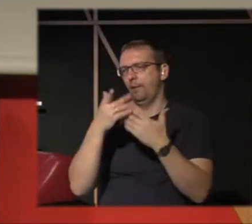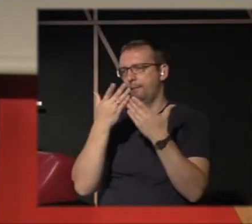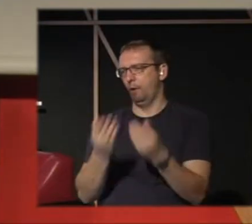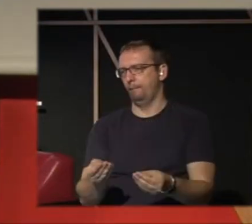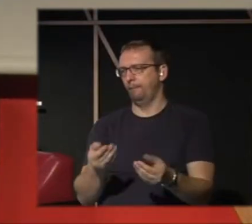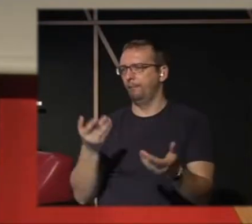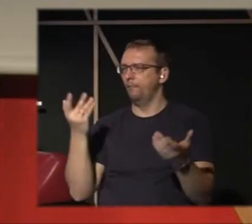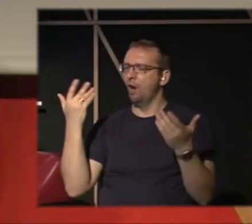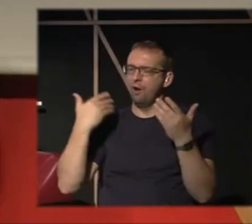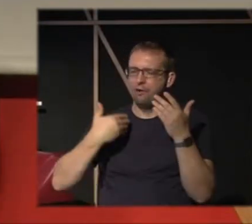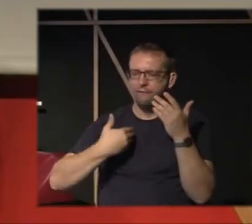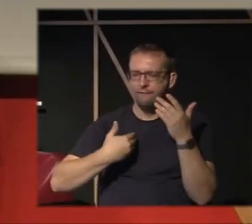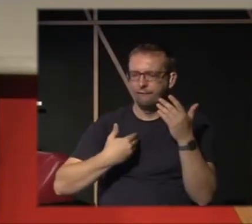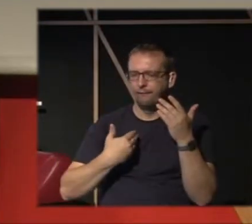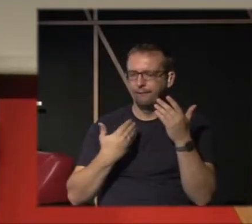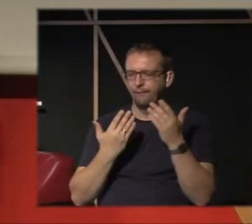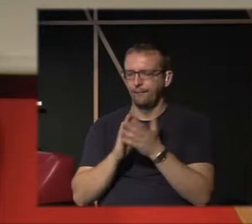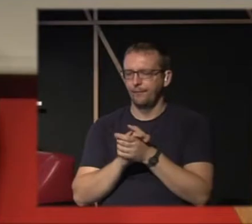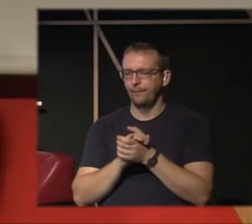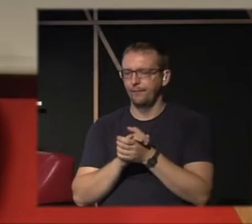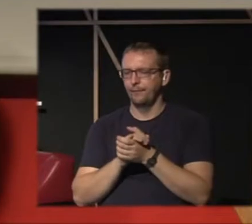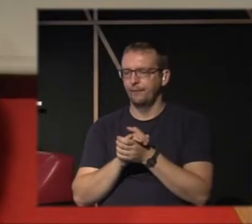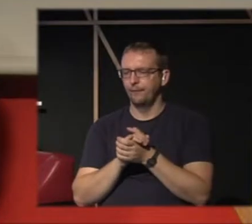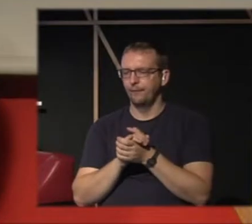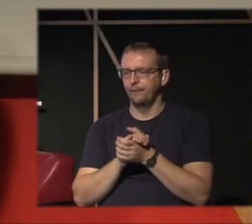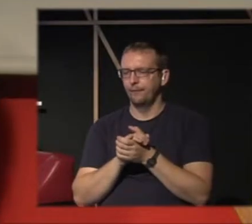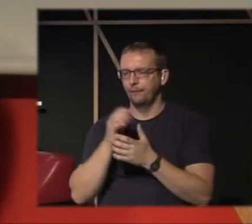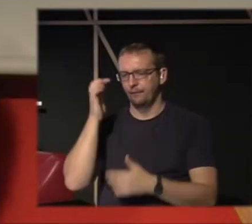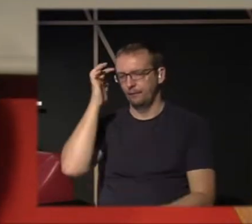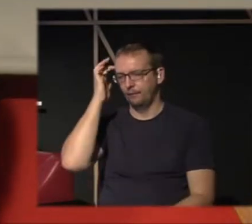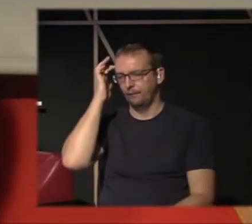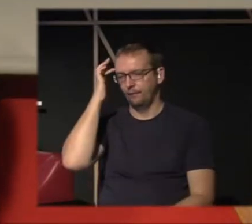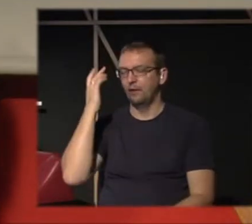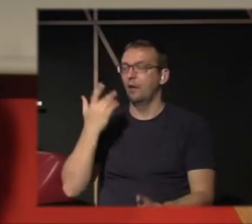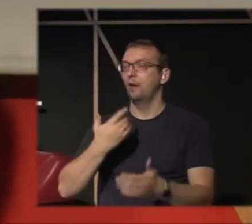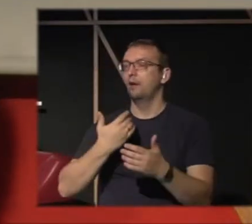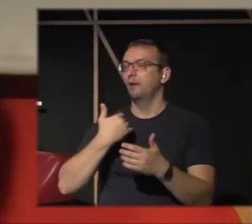We will encourage public transport, and this